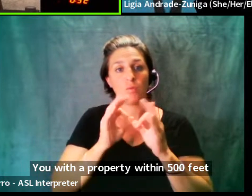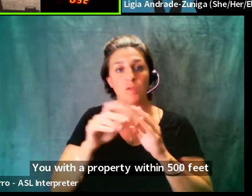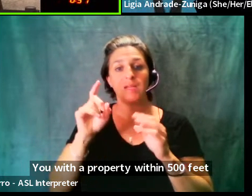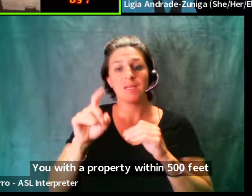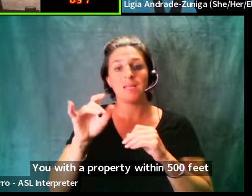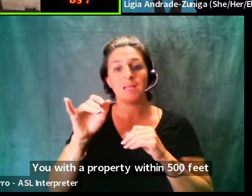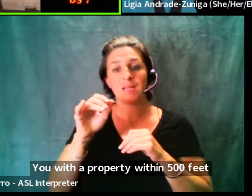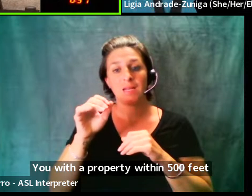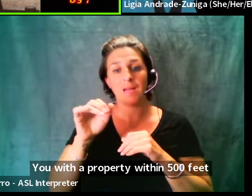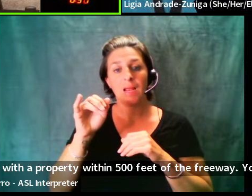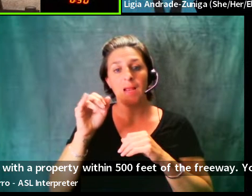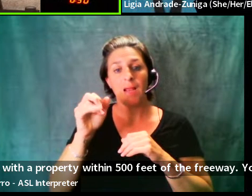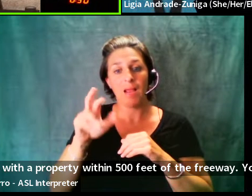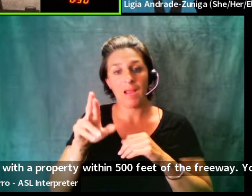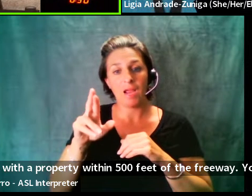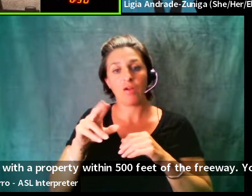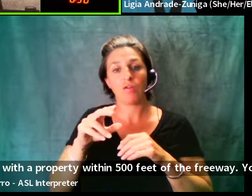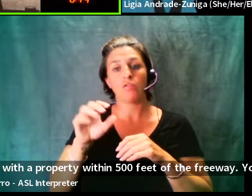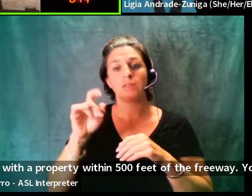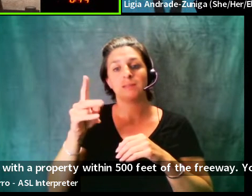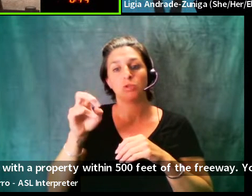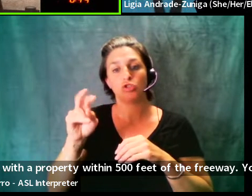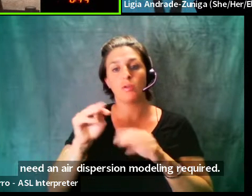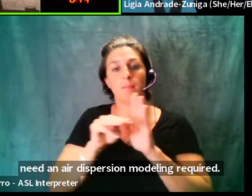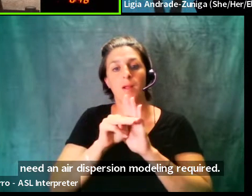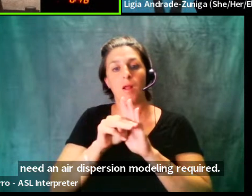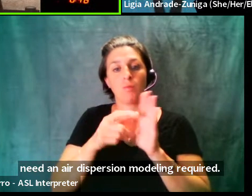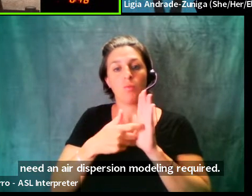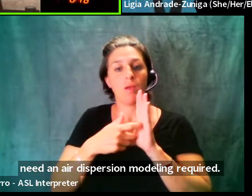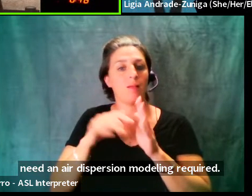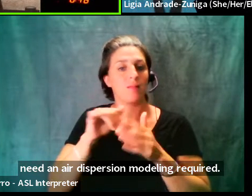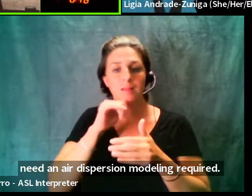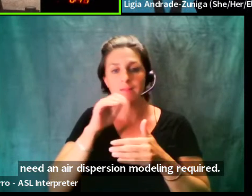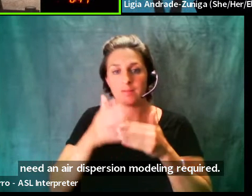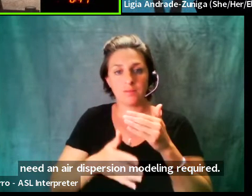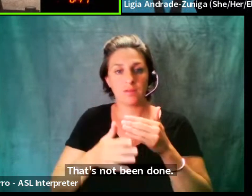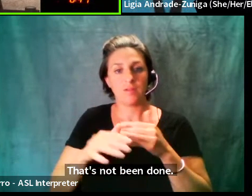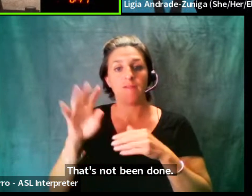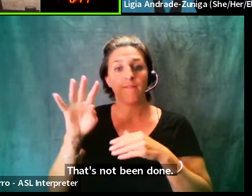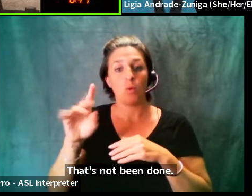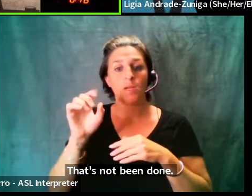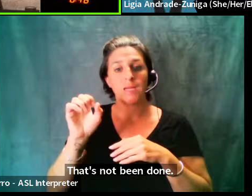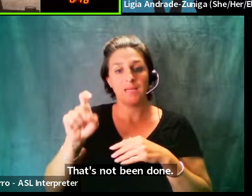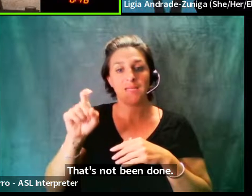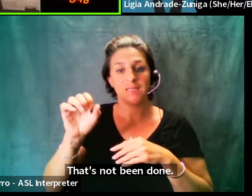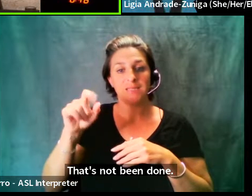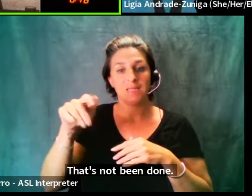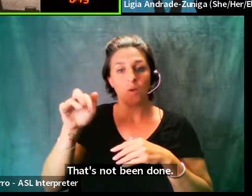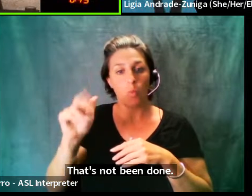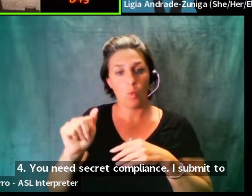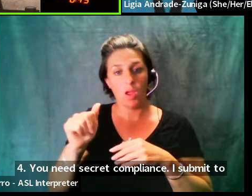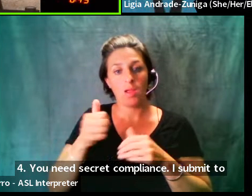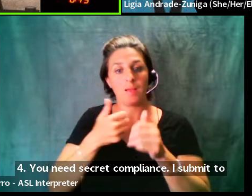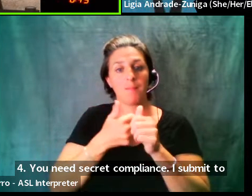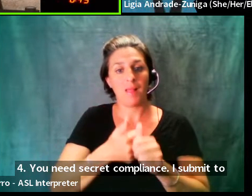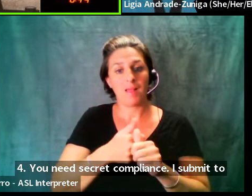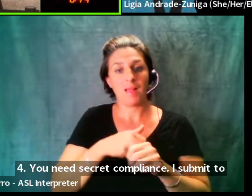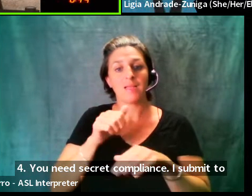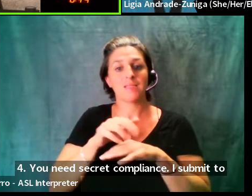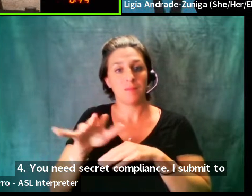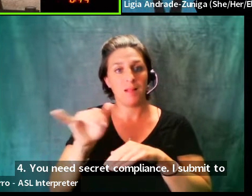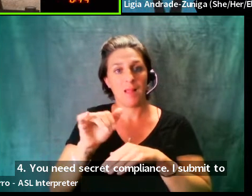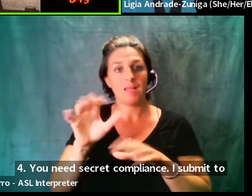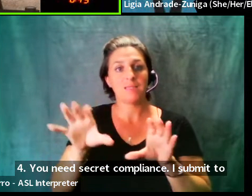dispersion modeling required. That's not been done. 4, you need CEQA compliance. I submit to you, as I did earlier, that